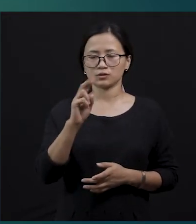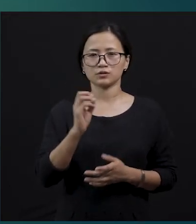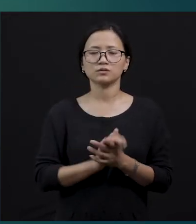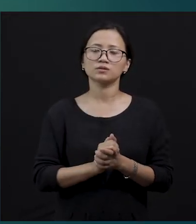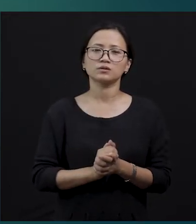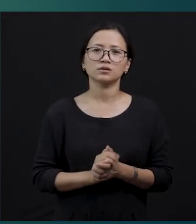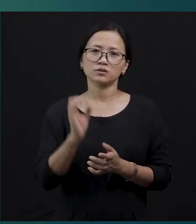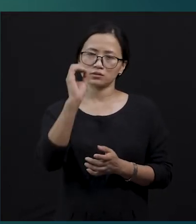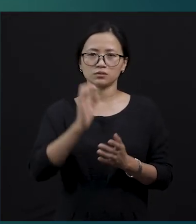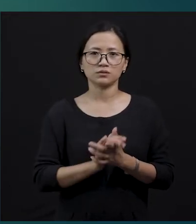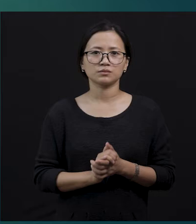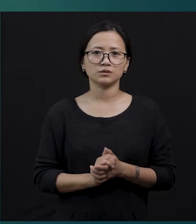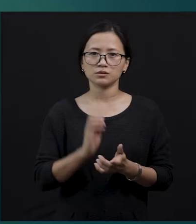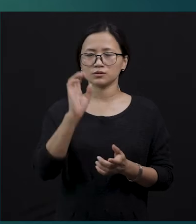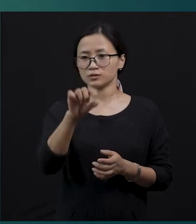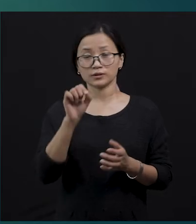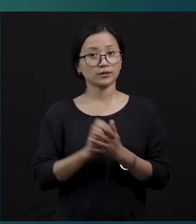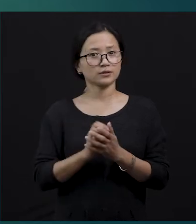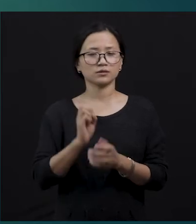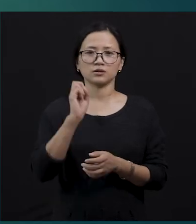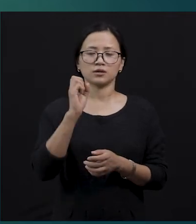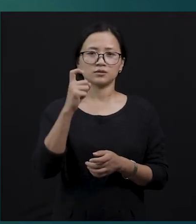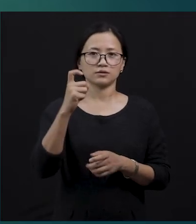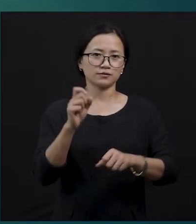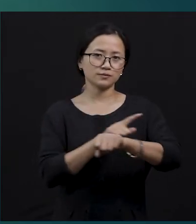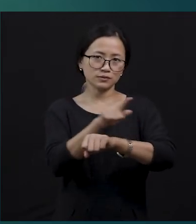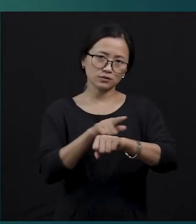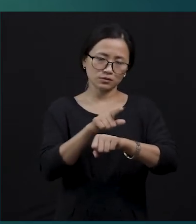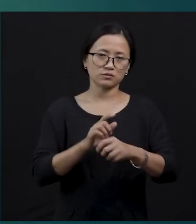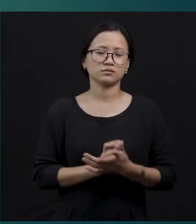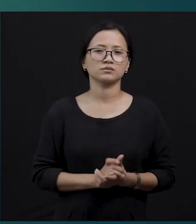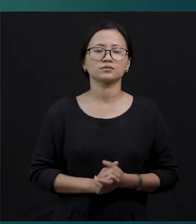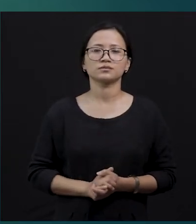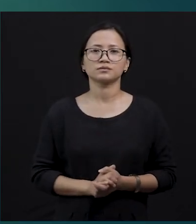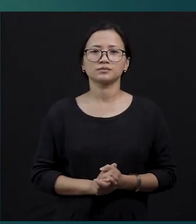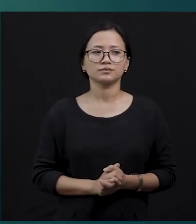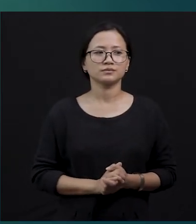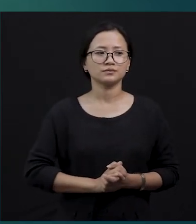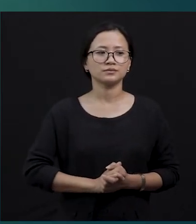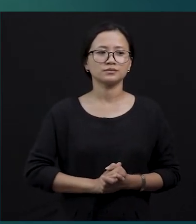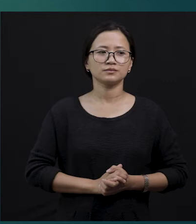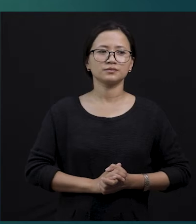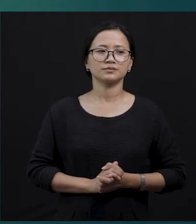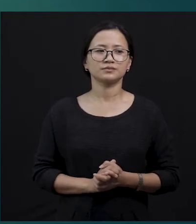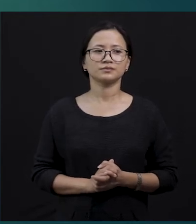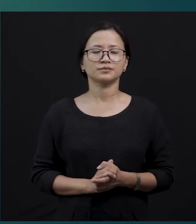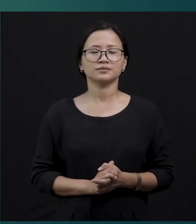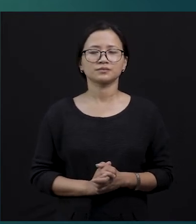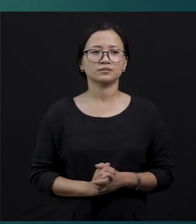7 hours. Am I clear, children? Are you with me? Are you with me,